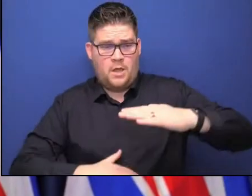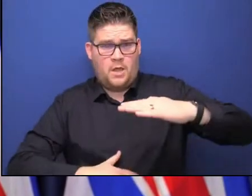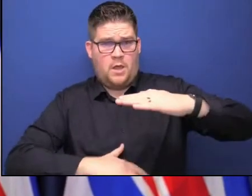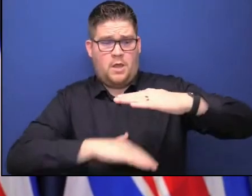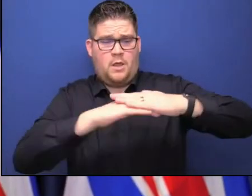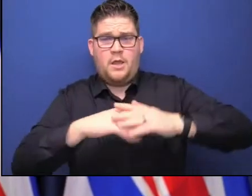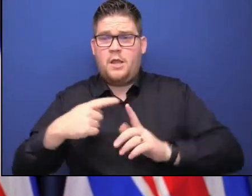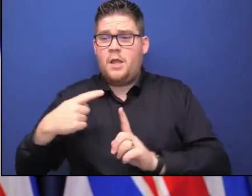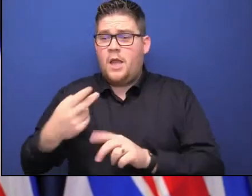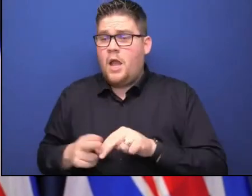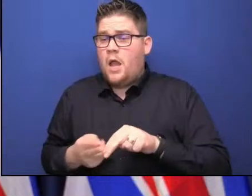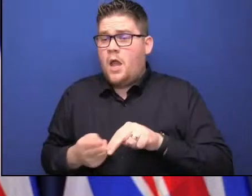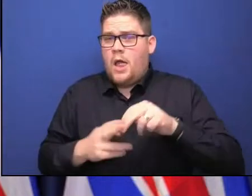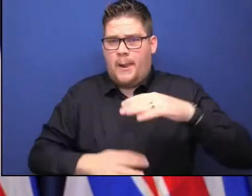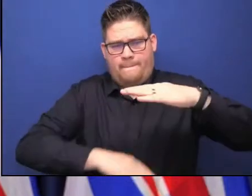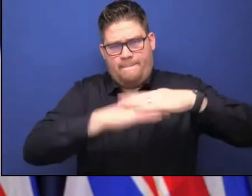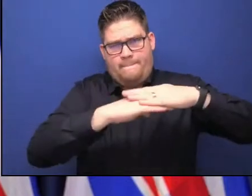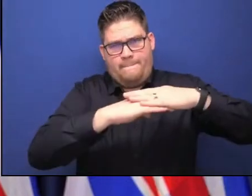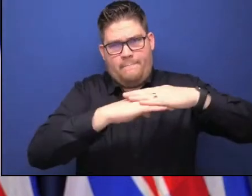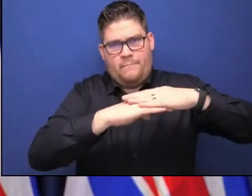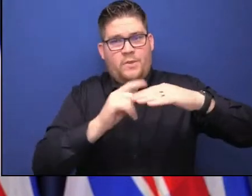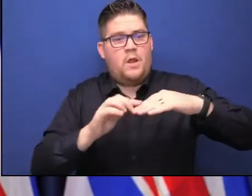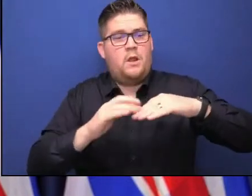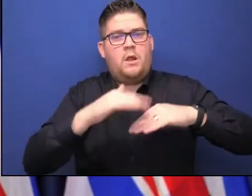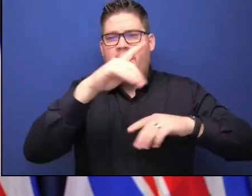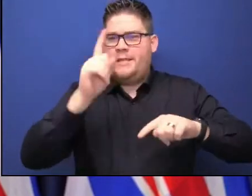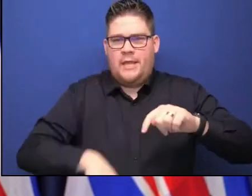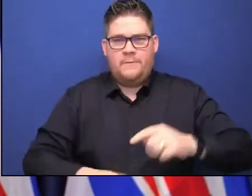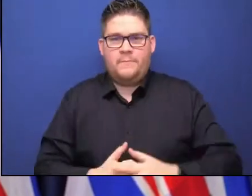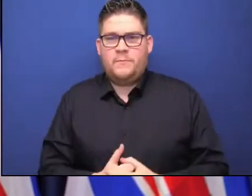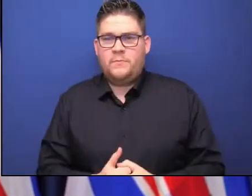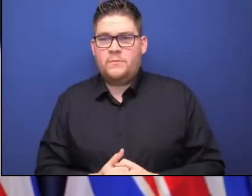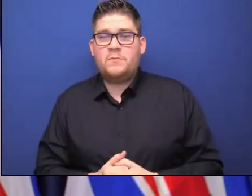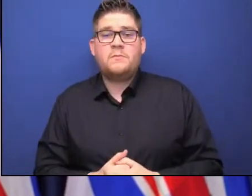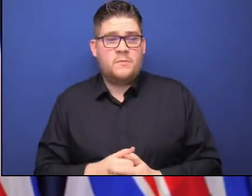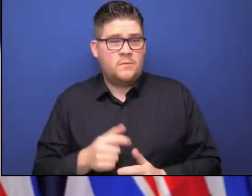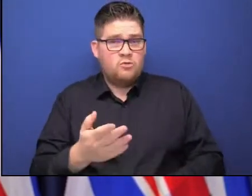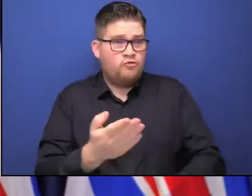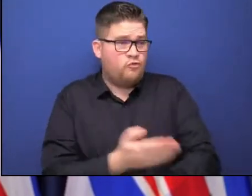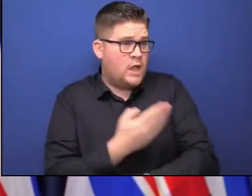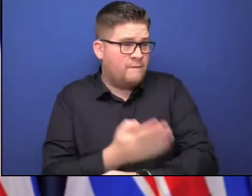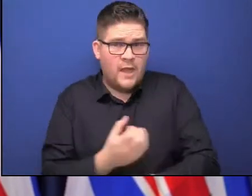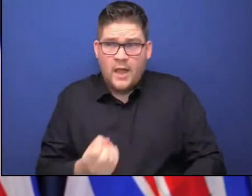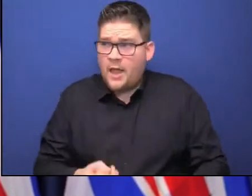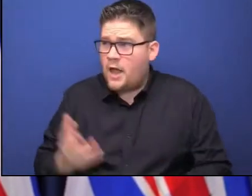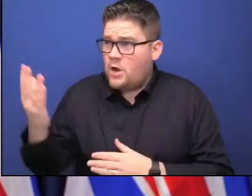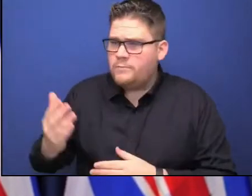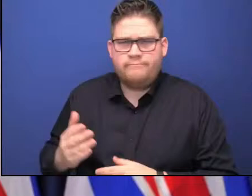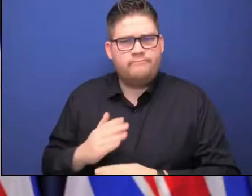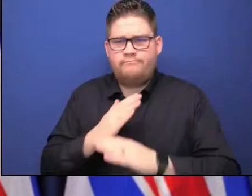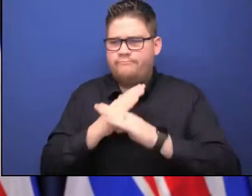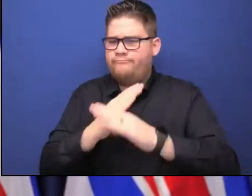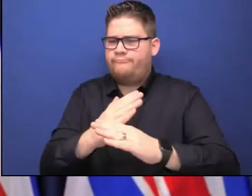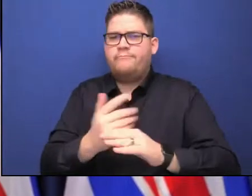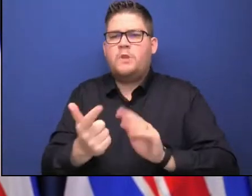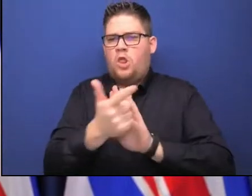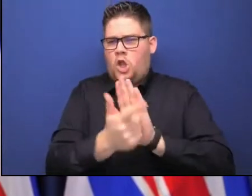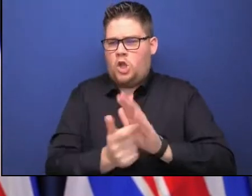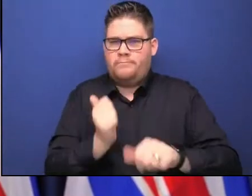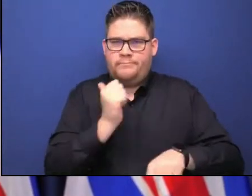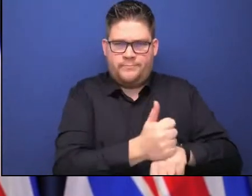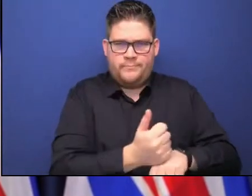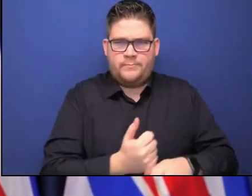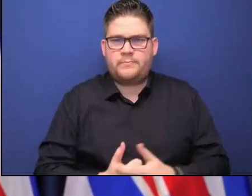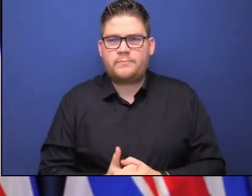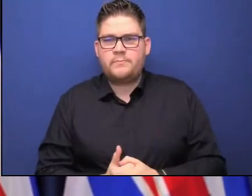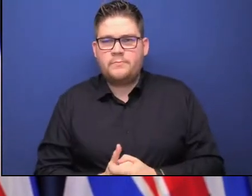have called for a long time, and I'm so glad that with this legislative changes we'll be able to answer that call. Thank you so much, and I'm